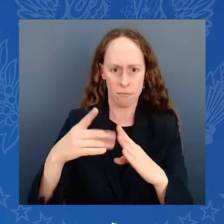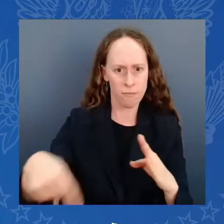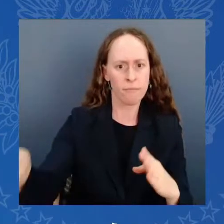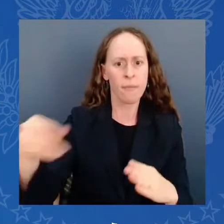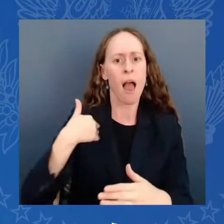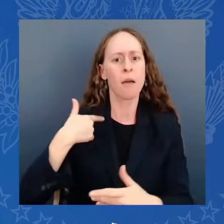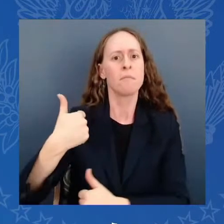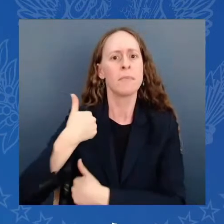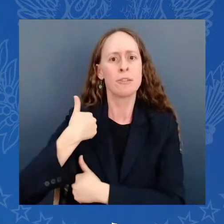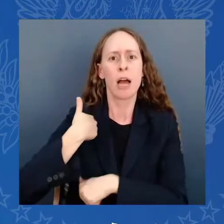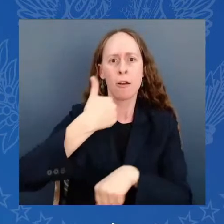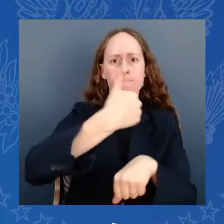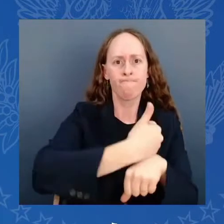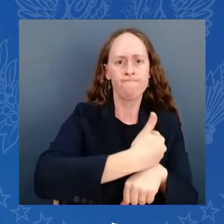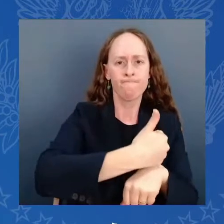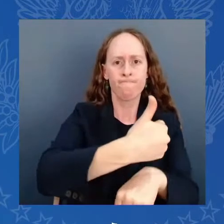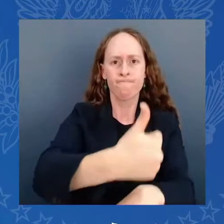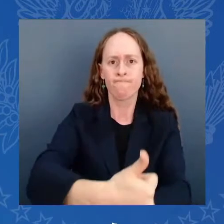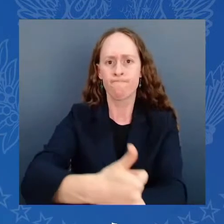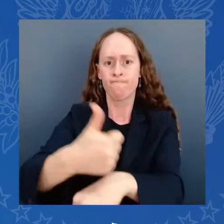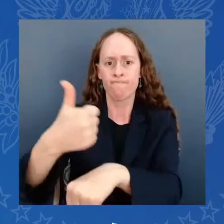10 months,